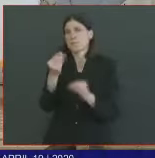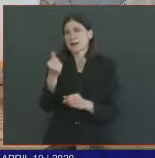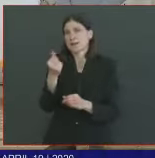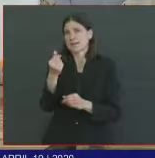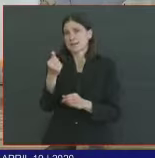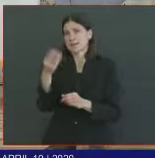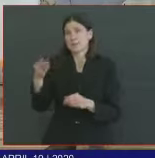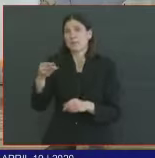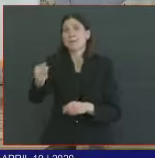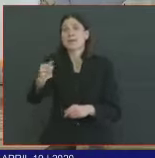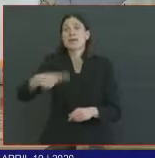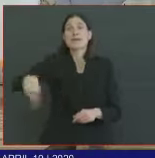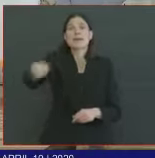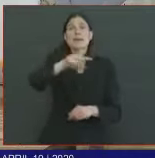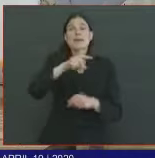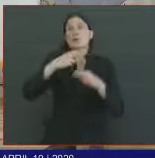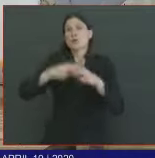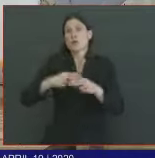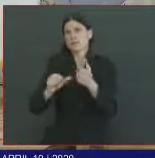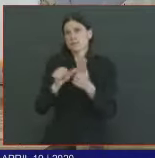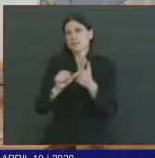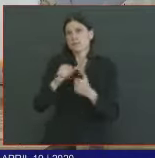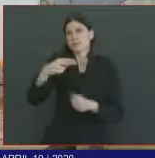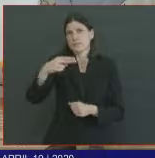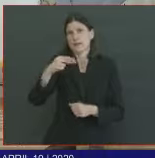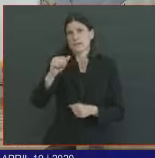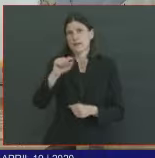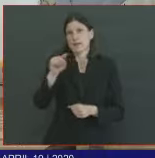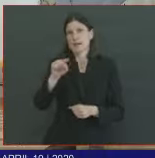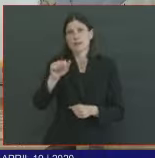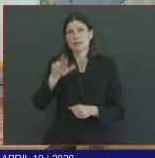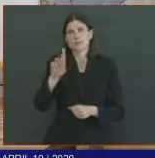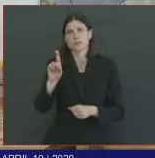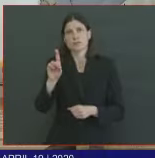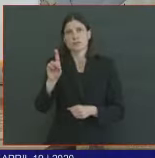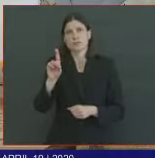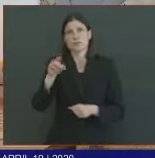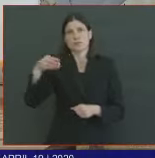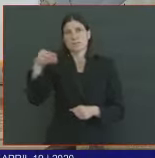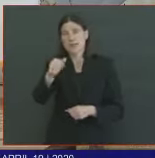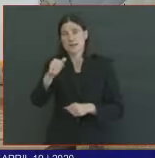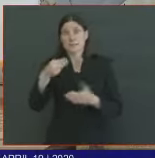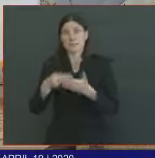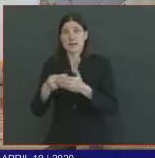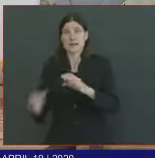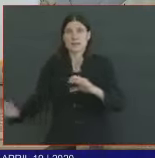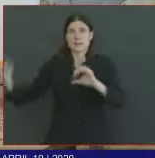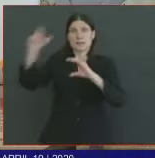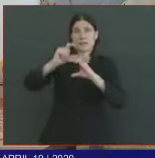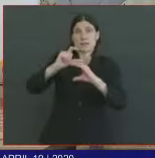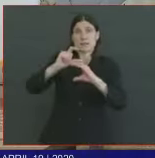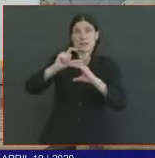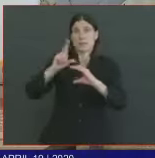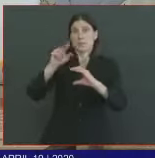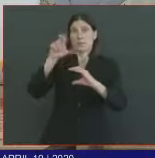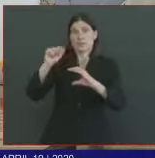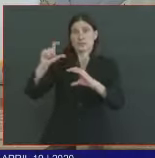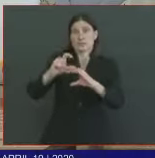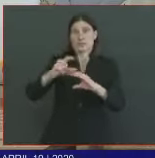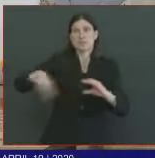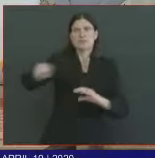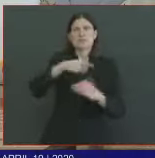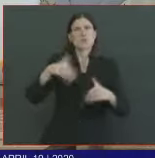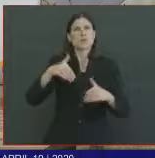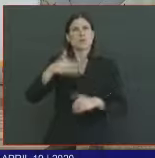workers. Because as you rightly say, they're doing the hardest work and they deserve to be paid more. And I'm going to stay on that and see if we can make